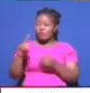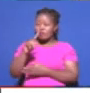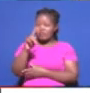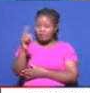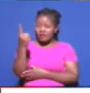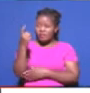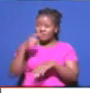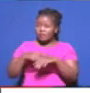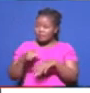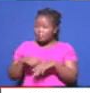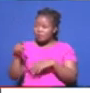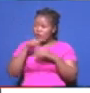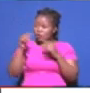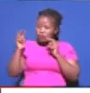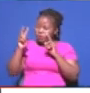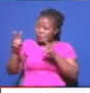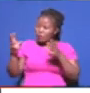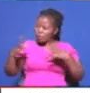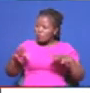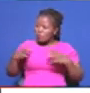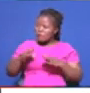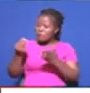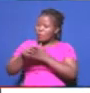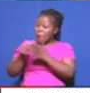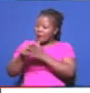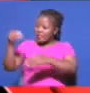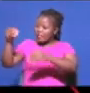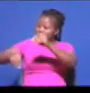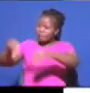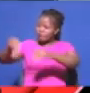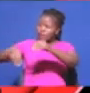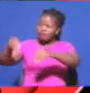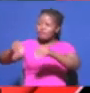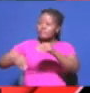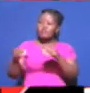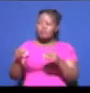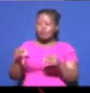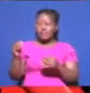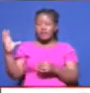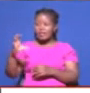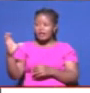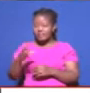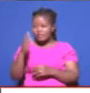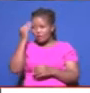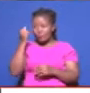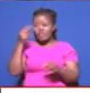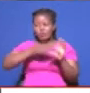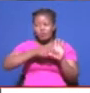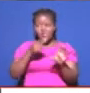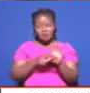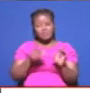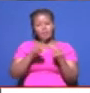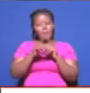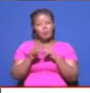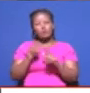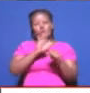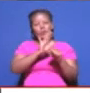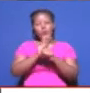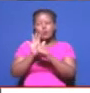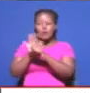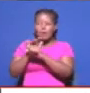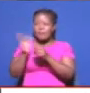we saw locals actually raising resources for a candidate so that then he can actually participate in this exercise. And most of them have actually been saying